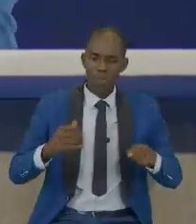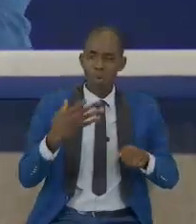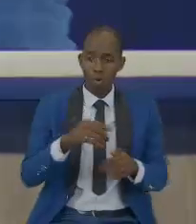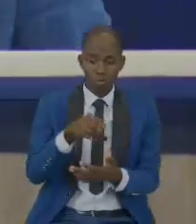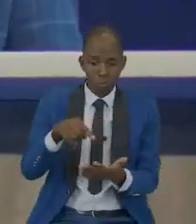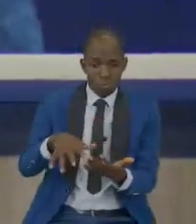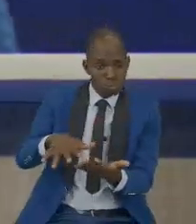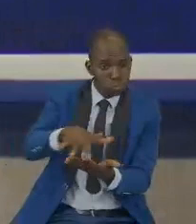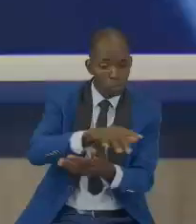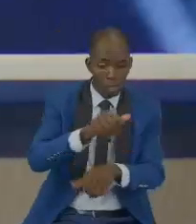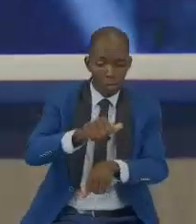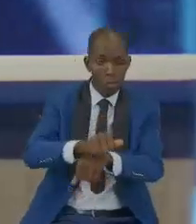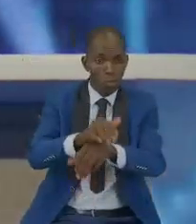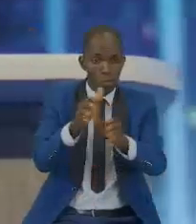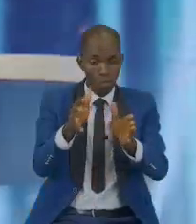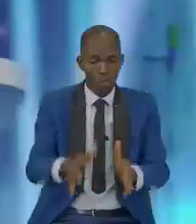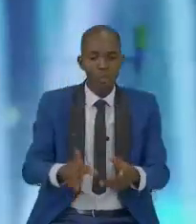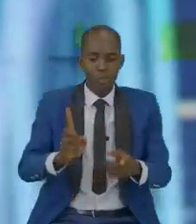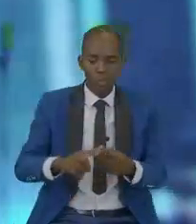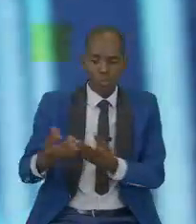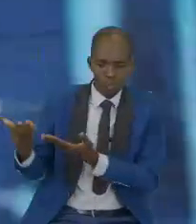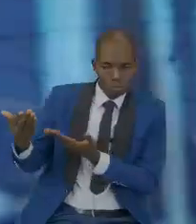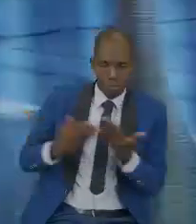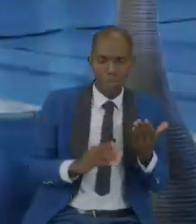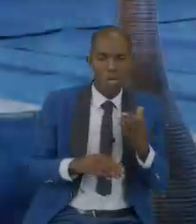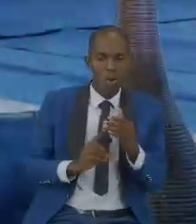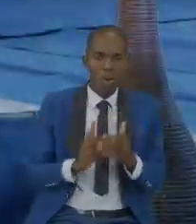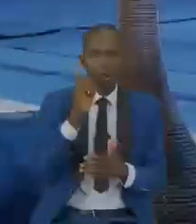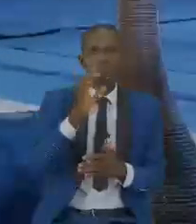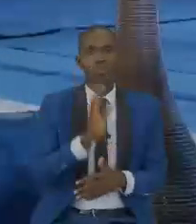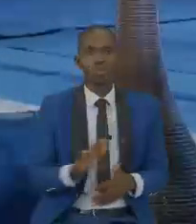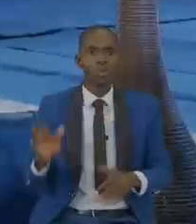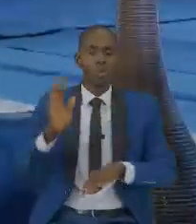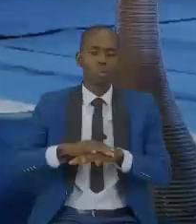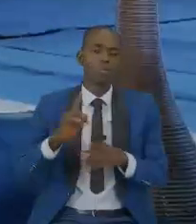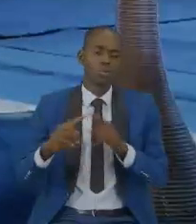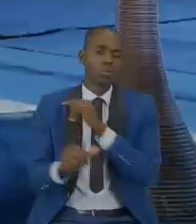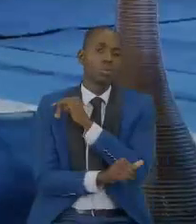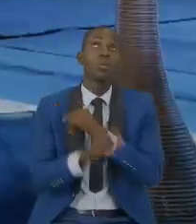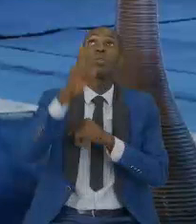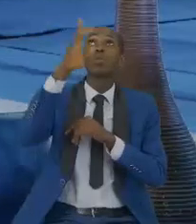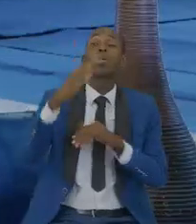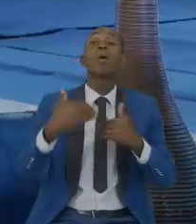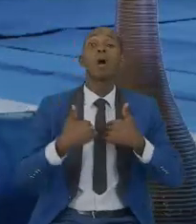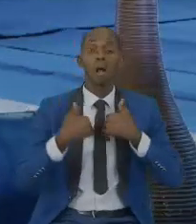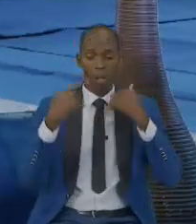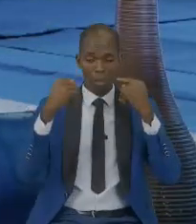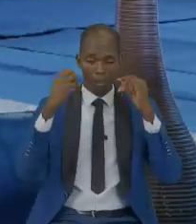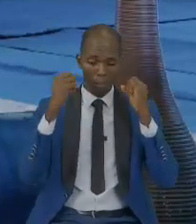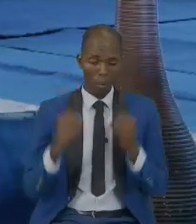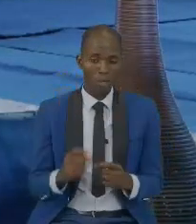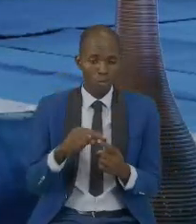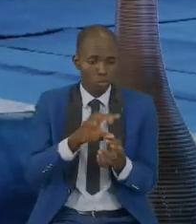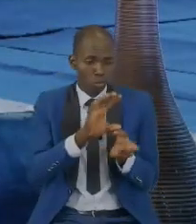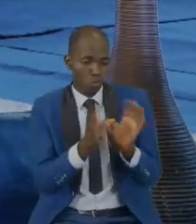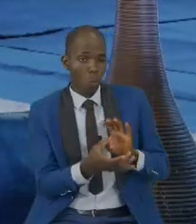up children unto Abraham. He has the power to convert the people that have